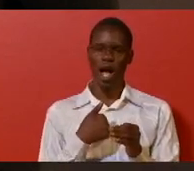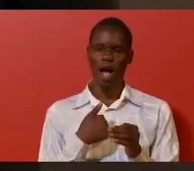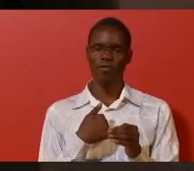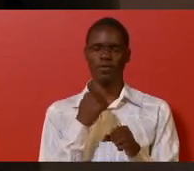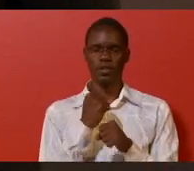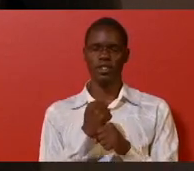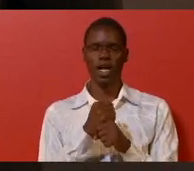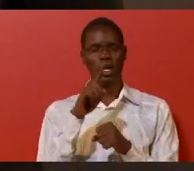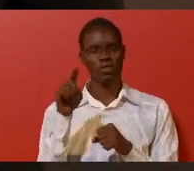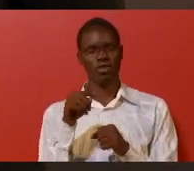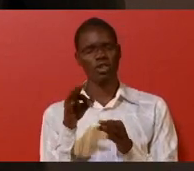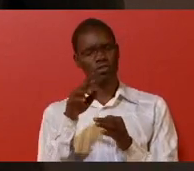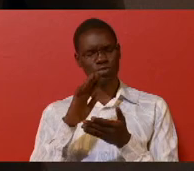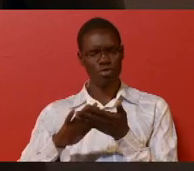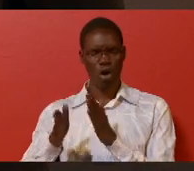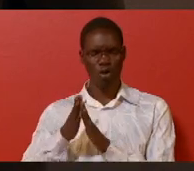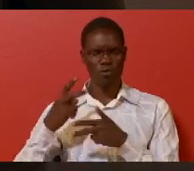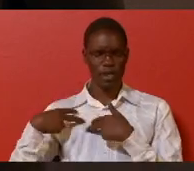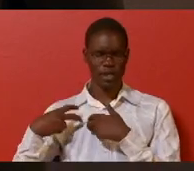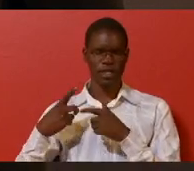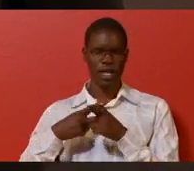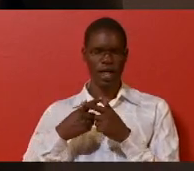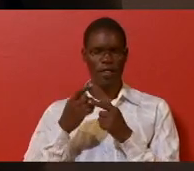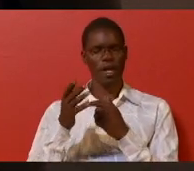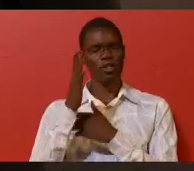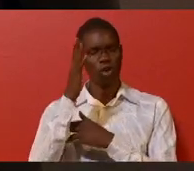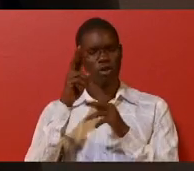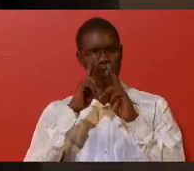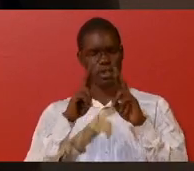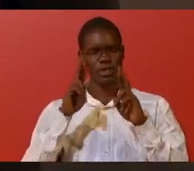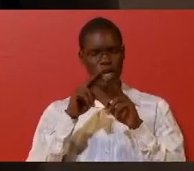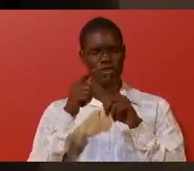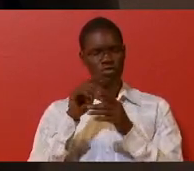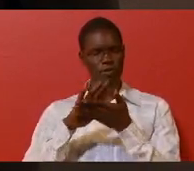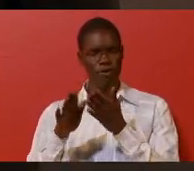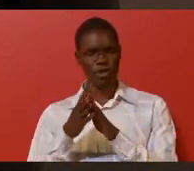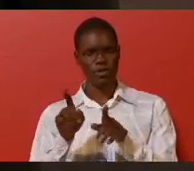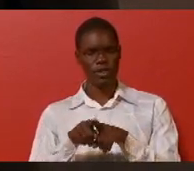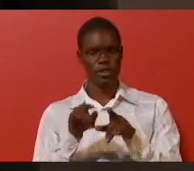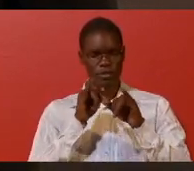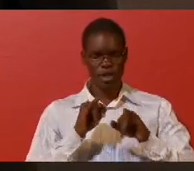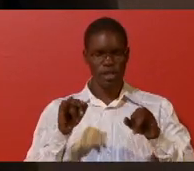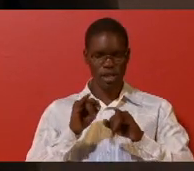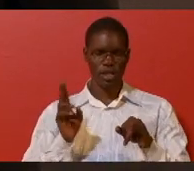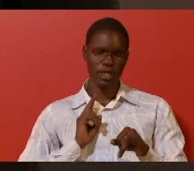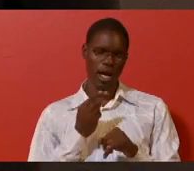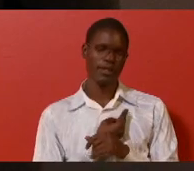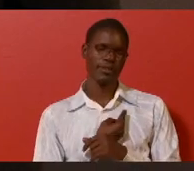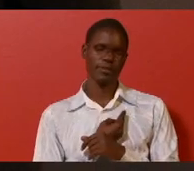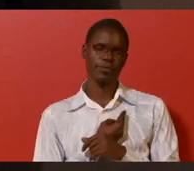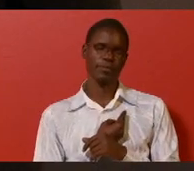he says, if you confess your sins, he's faithful and just to forgive us of our sins and cleanse us from all